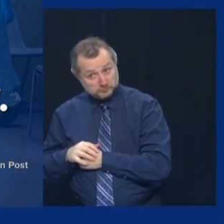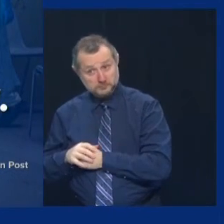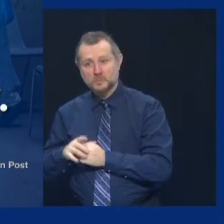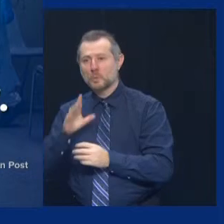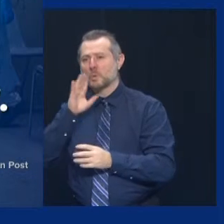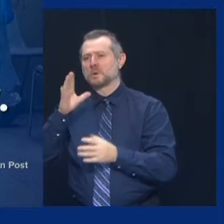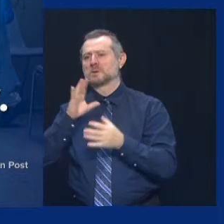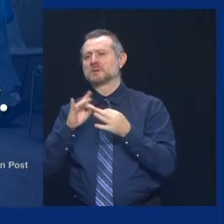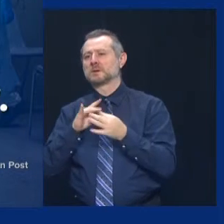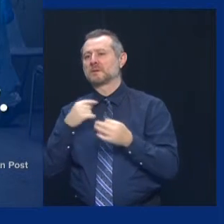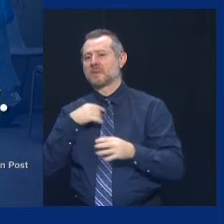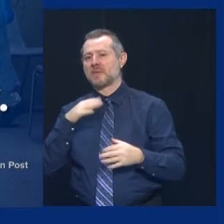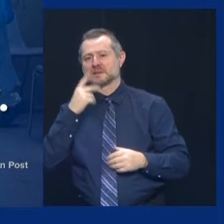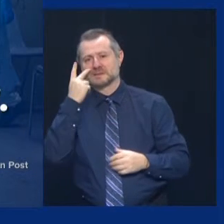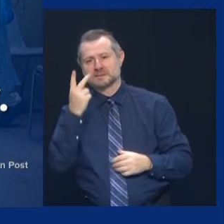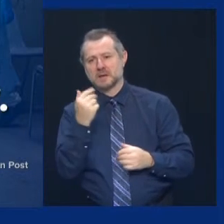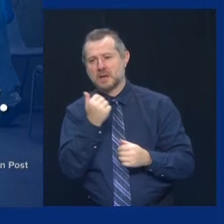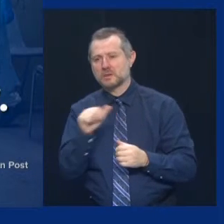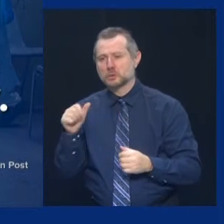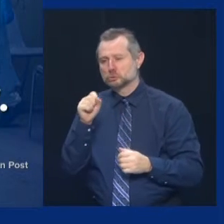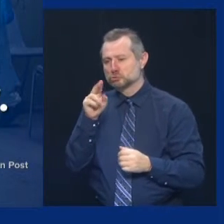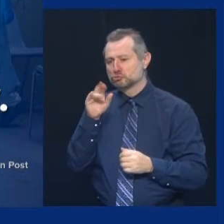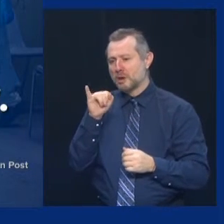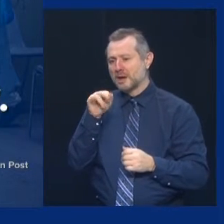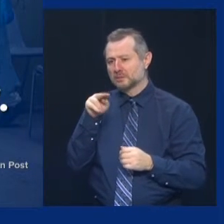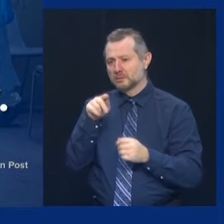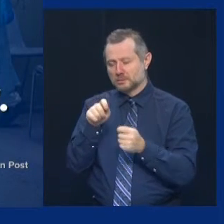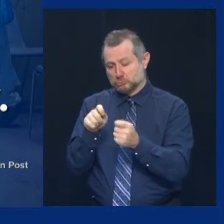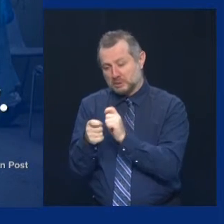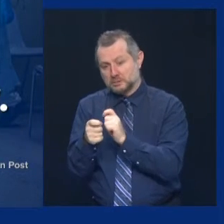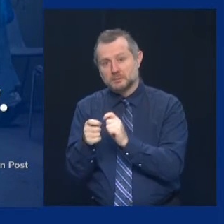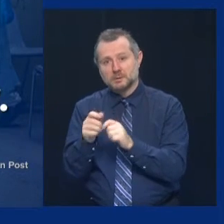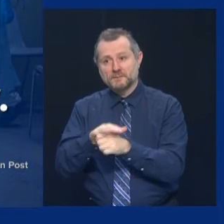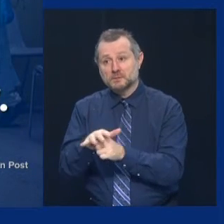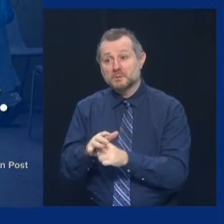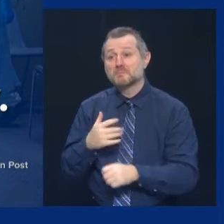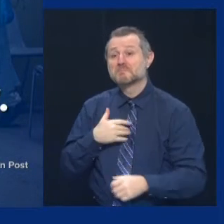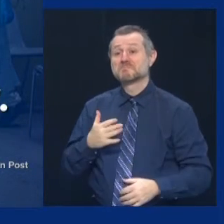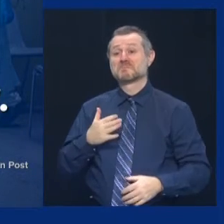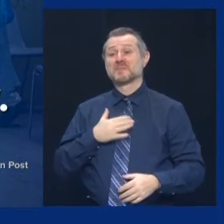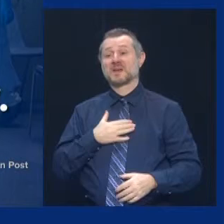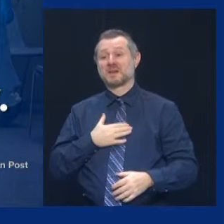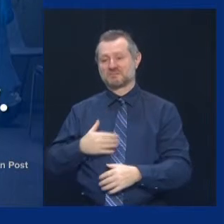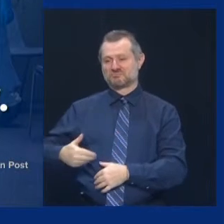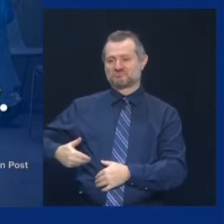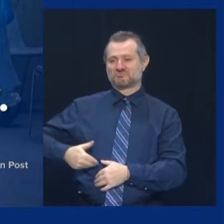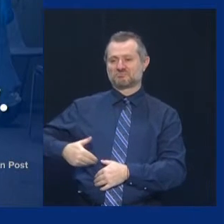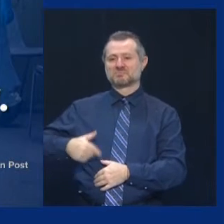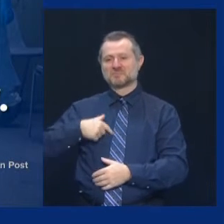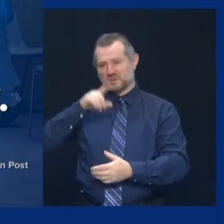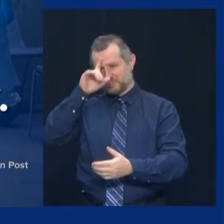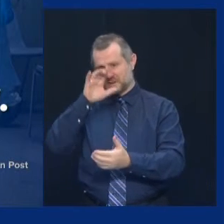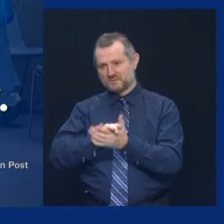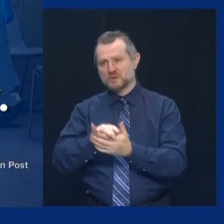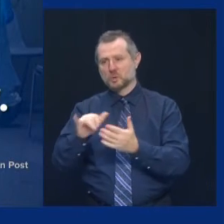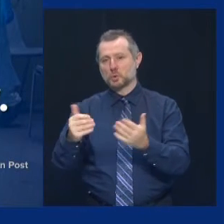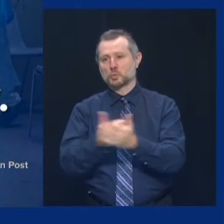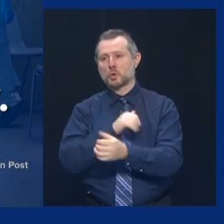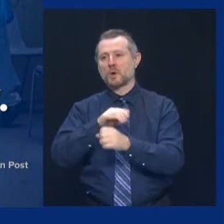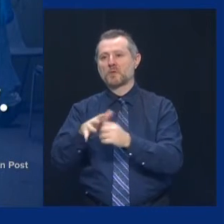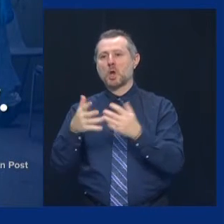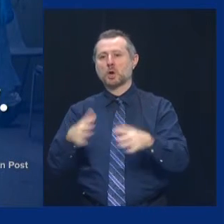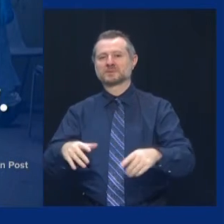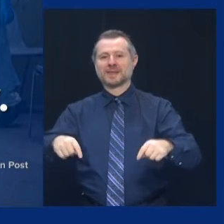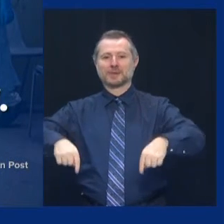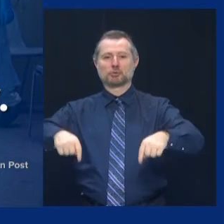I believe, intuitively, it's already here. I believe that. Because if it's been flying around